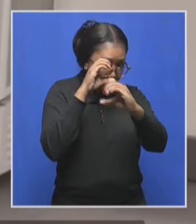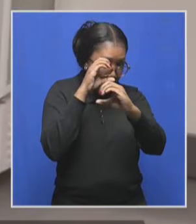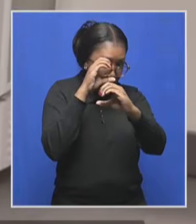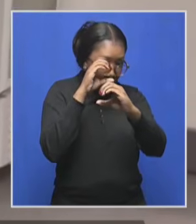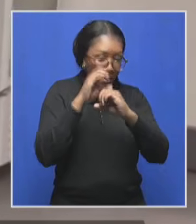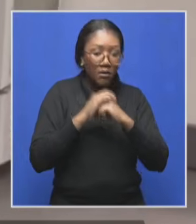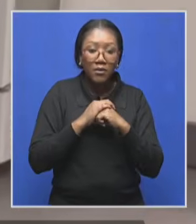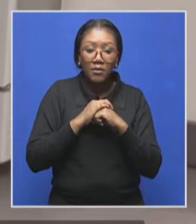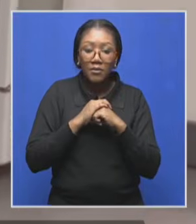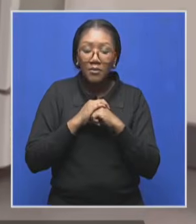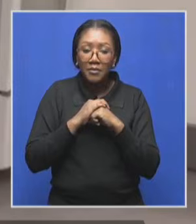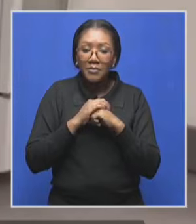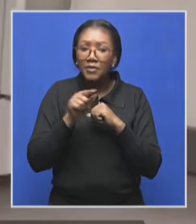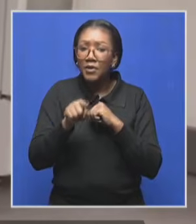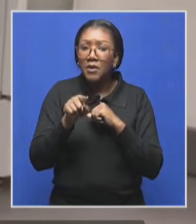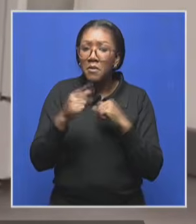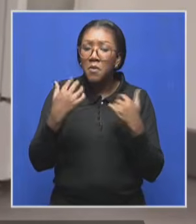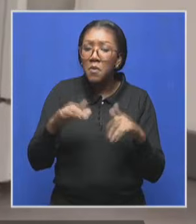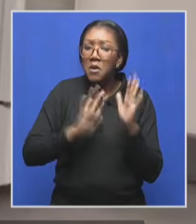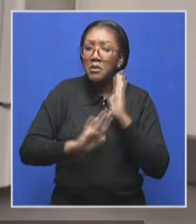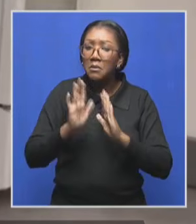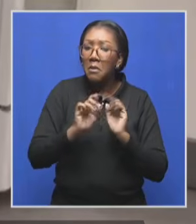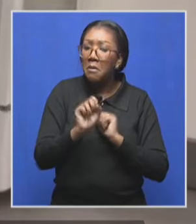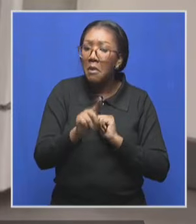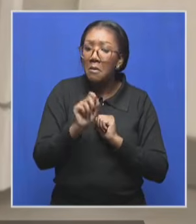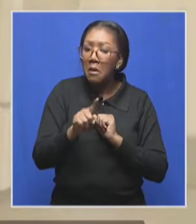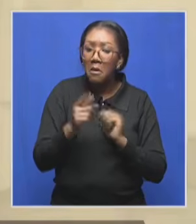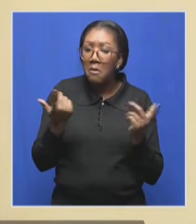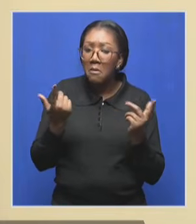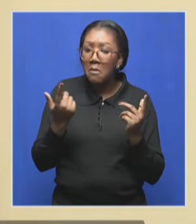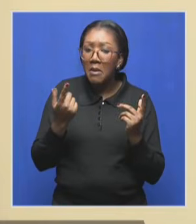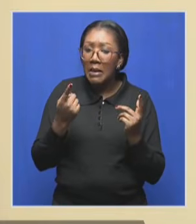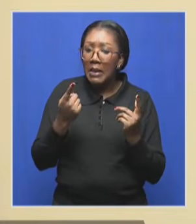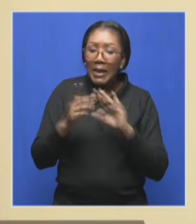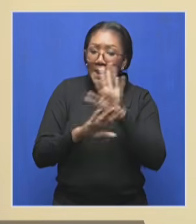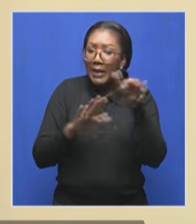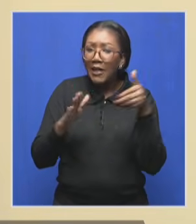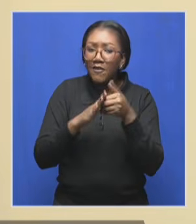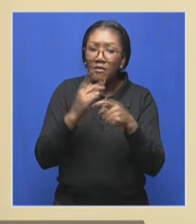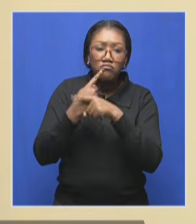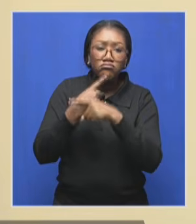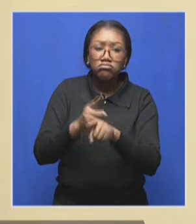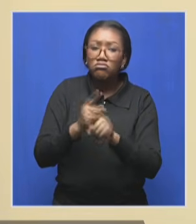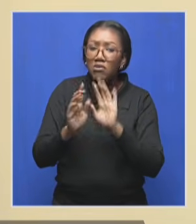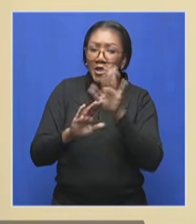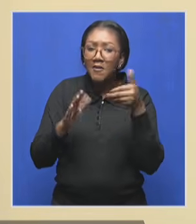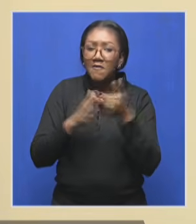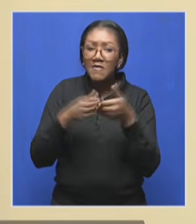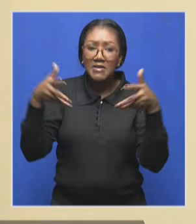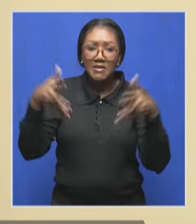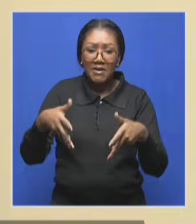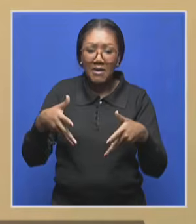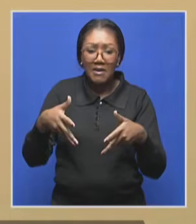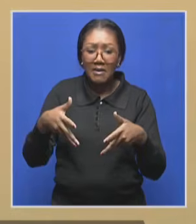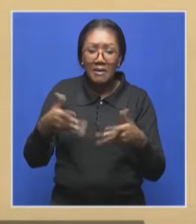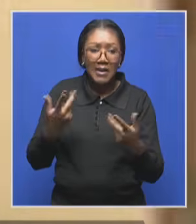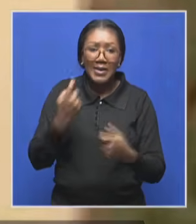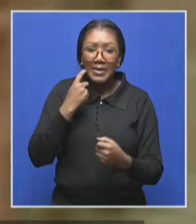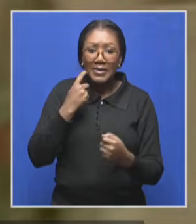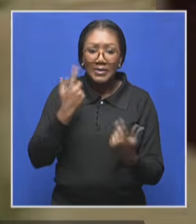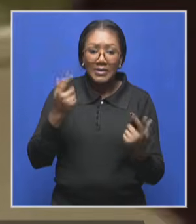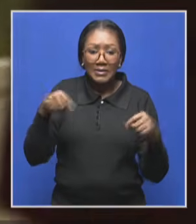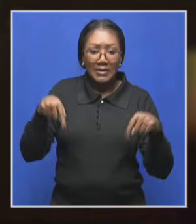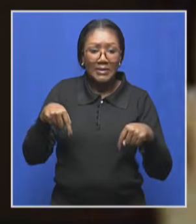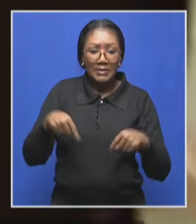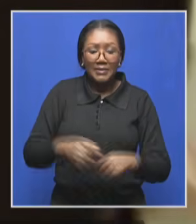how this also aids, the work that's done within. It's a one-stop shop. You don't really have to move around. No, it really is. Here